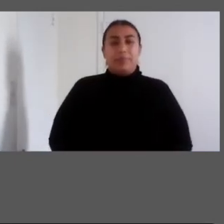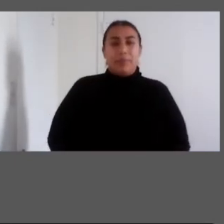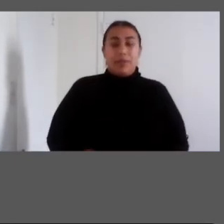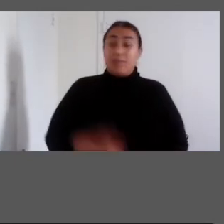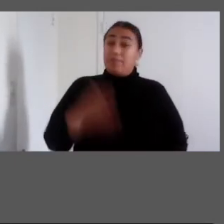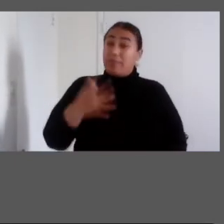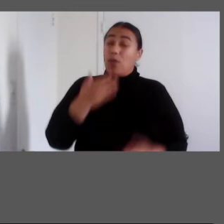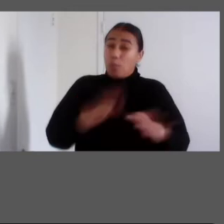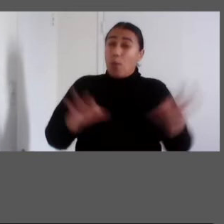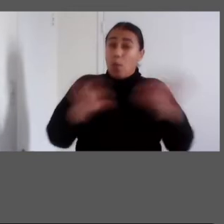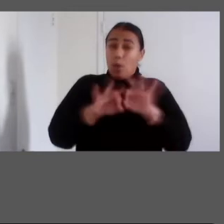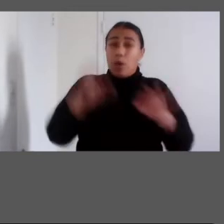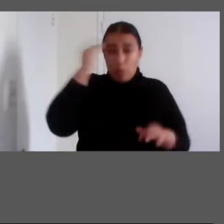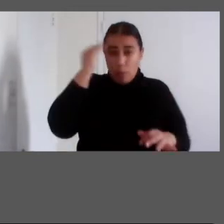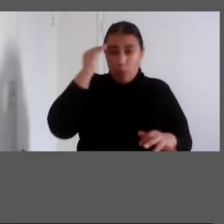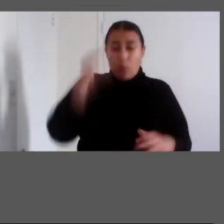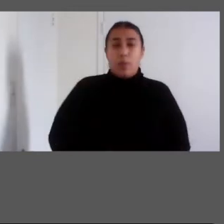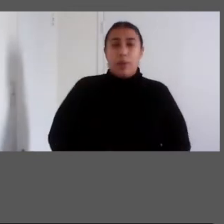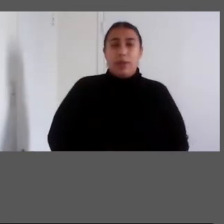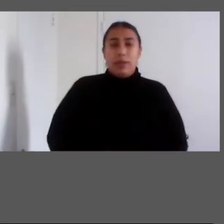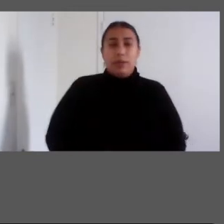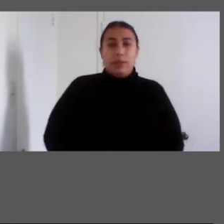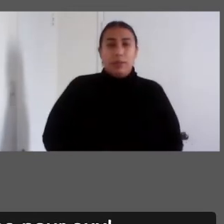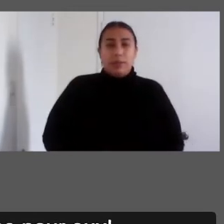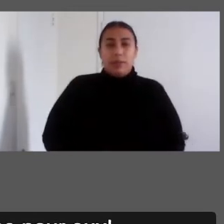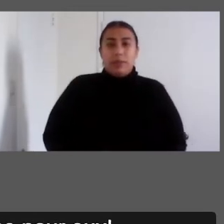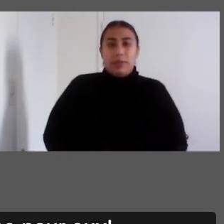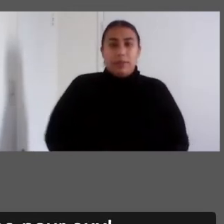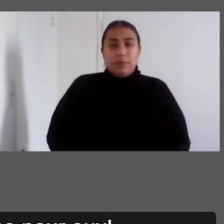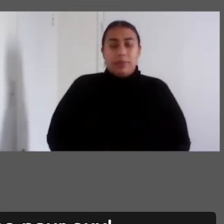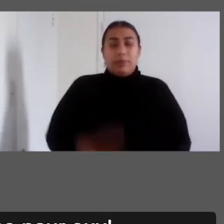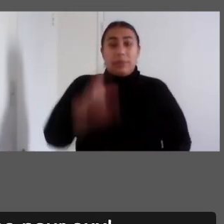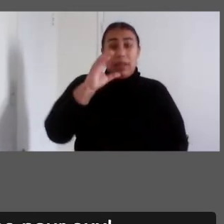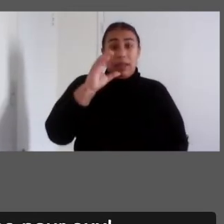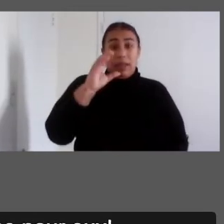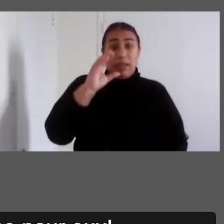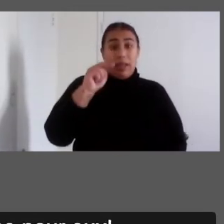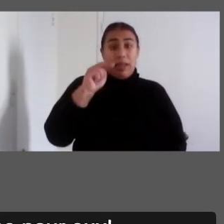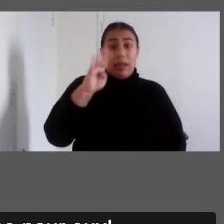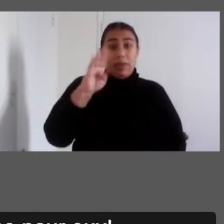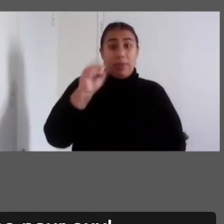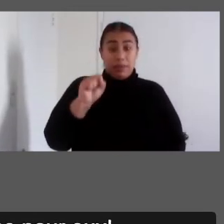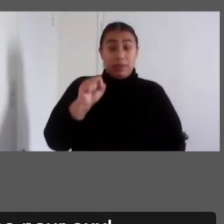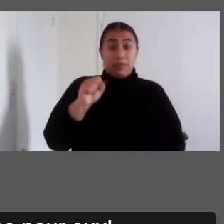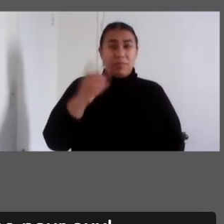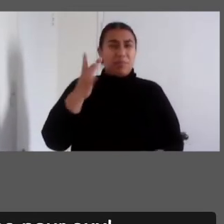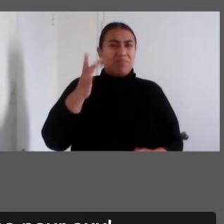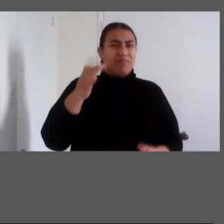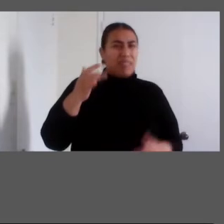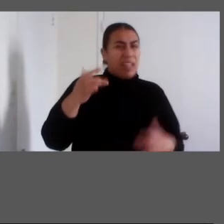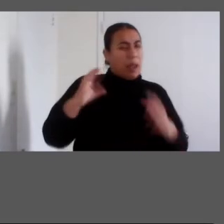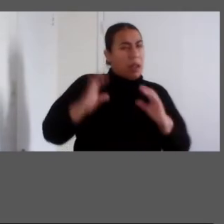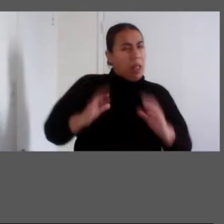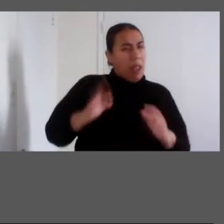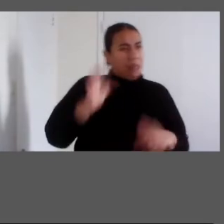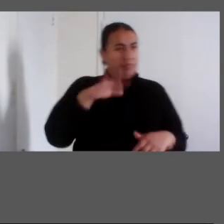out of the category of chronic and put them back into headaches. And it's a step back, and it's a positive thing for them. So very,